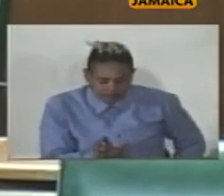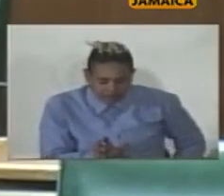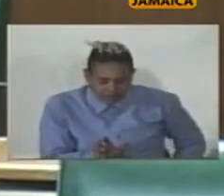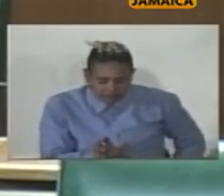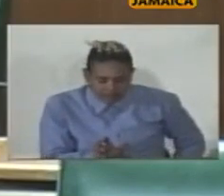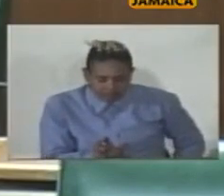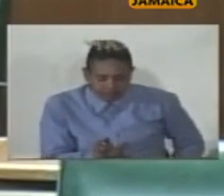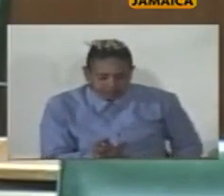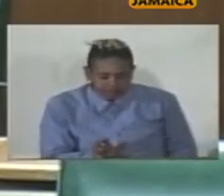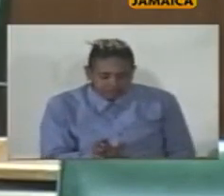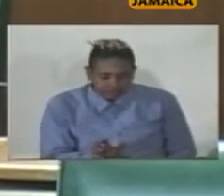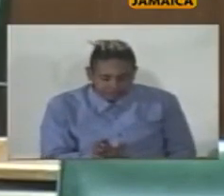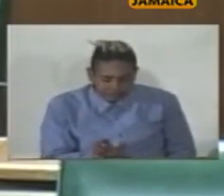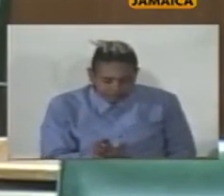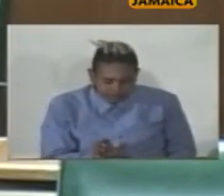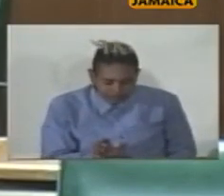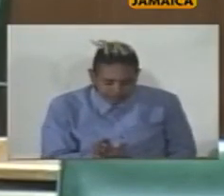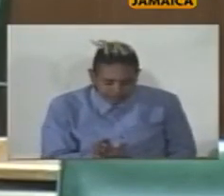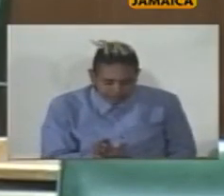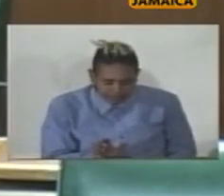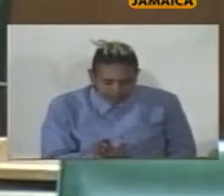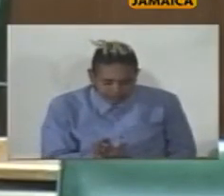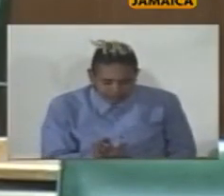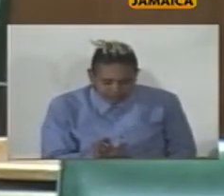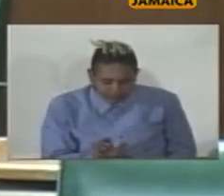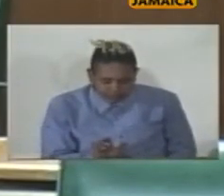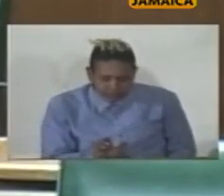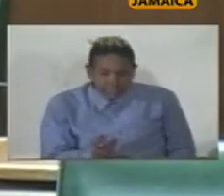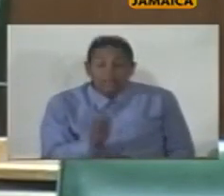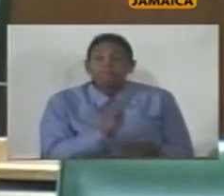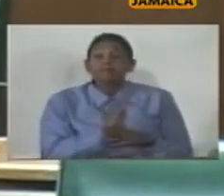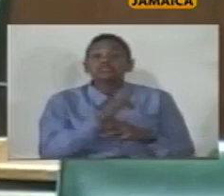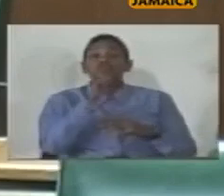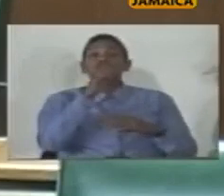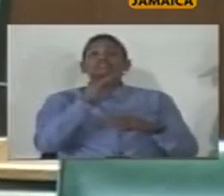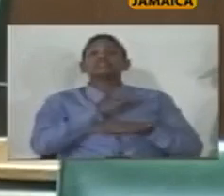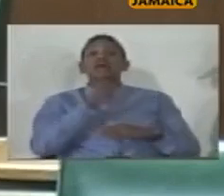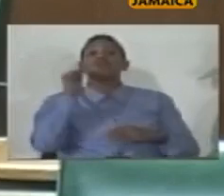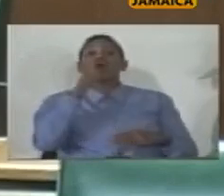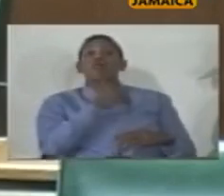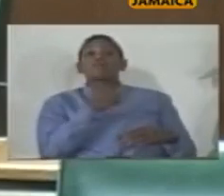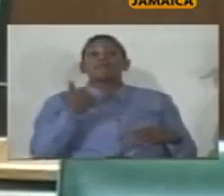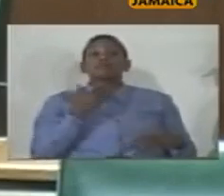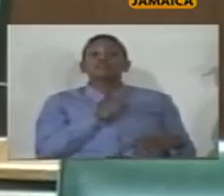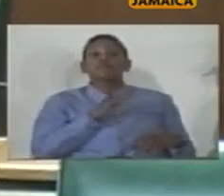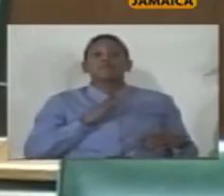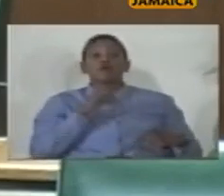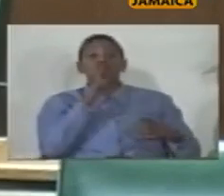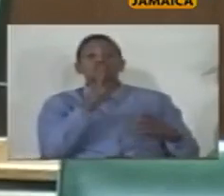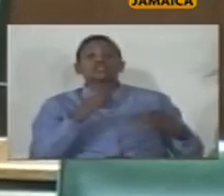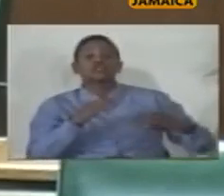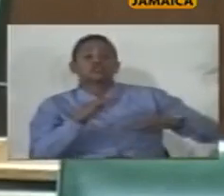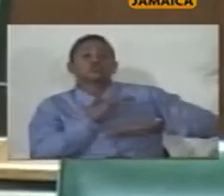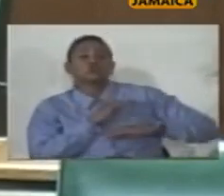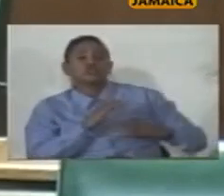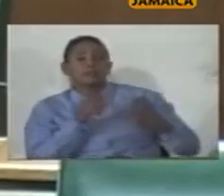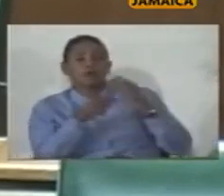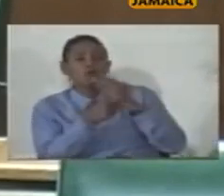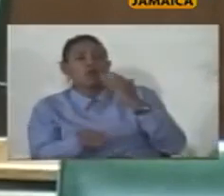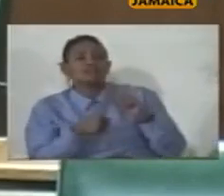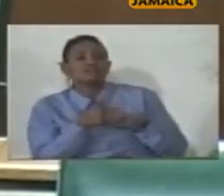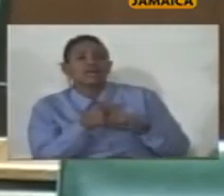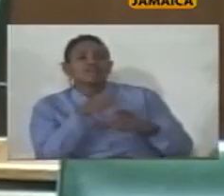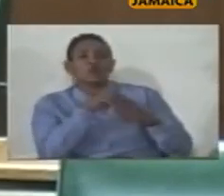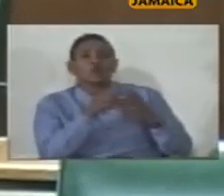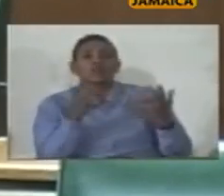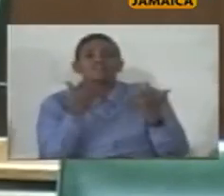minister satisfied that all members of the board are suitably qualified, including being fit